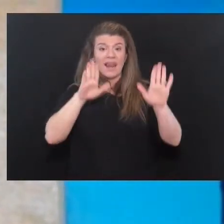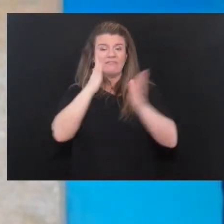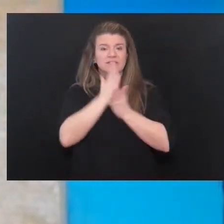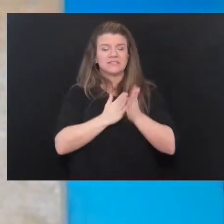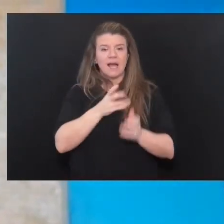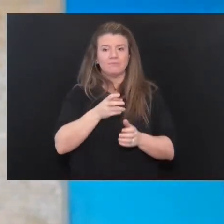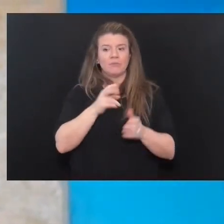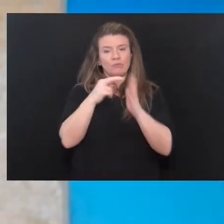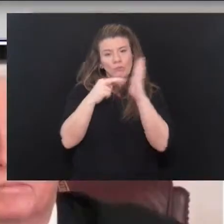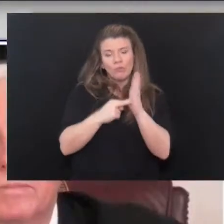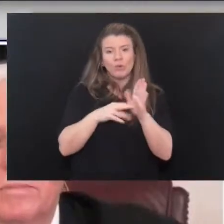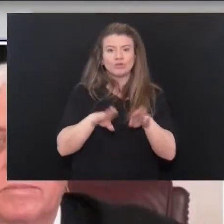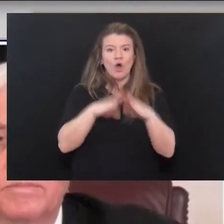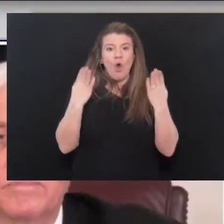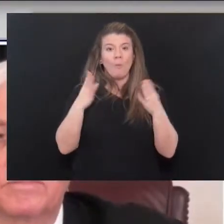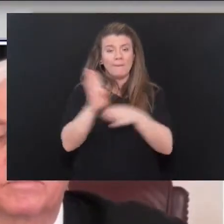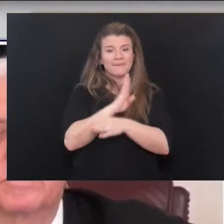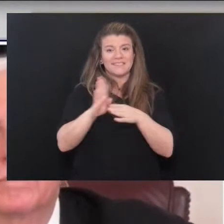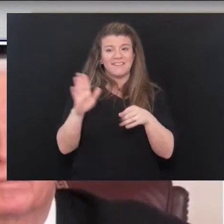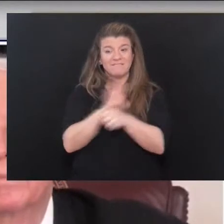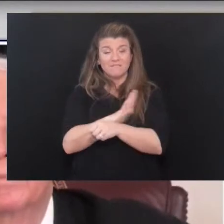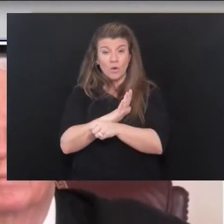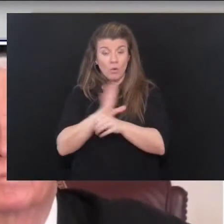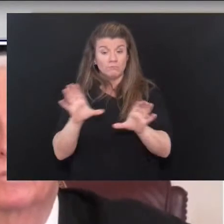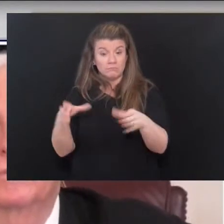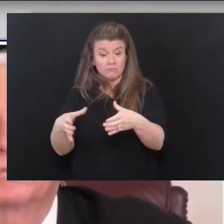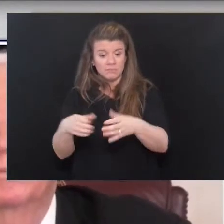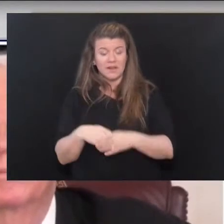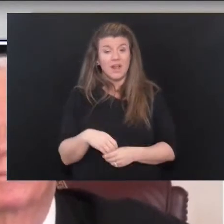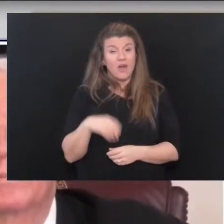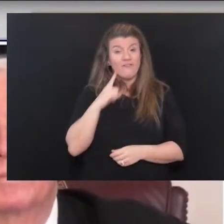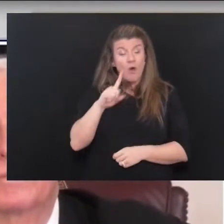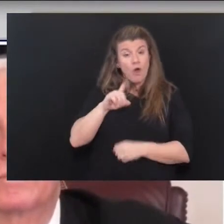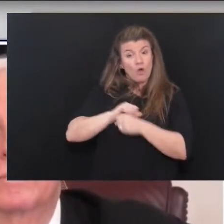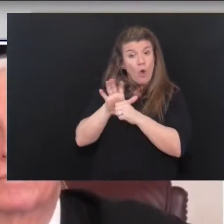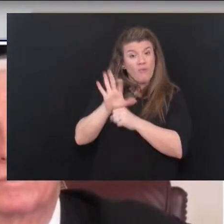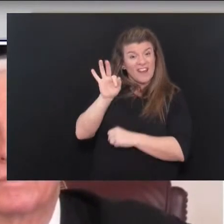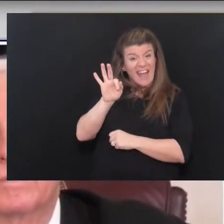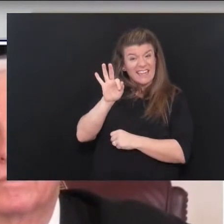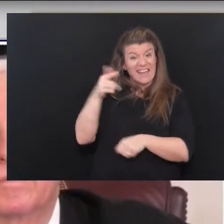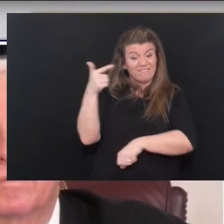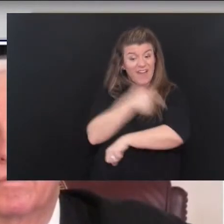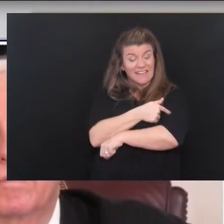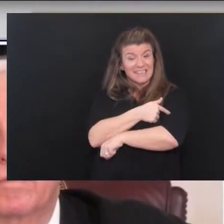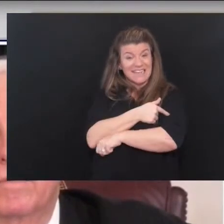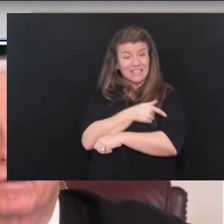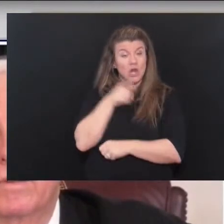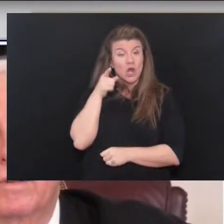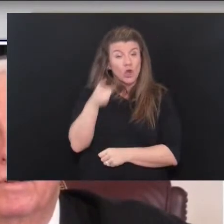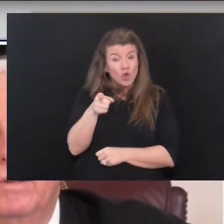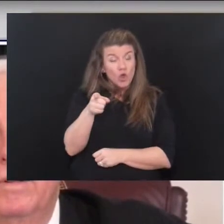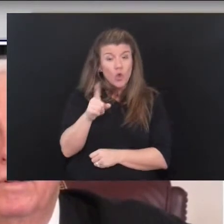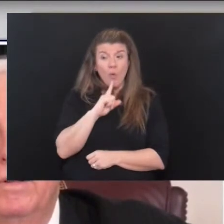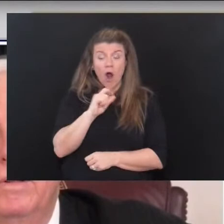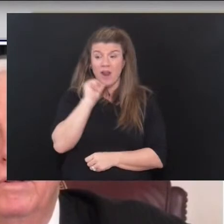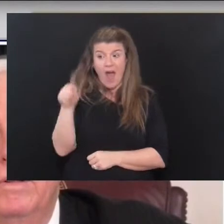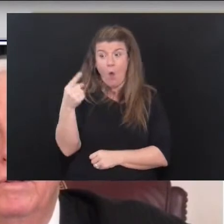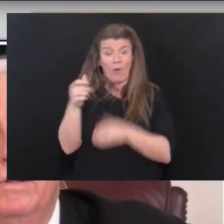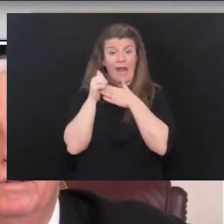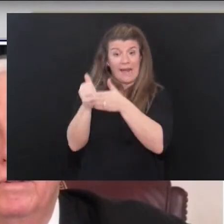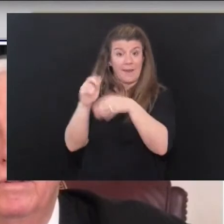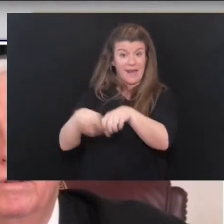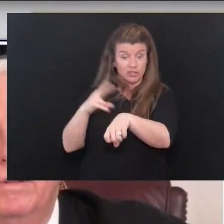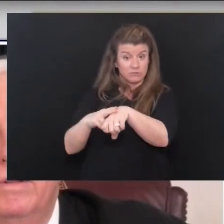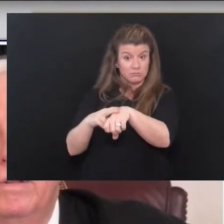opening businesses at full capacity. When it comes to COVID-19 vaccines, you are not only leading the